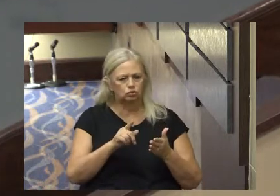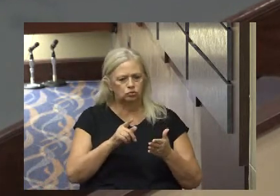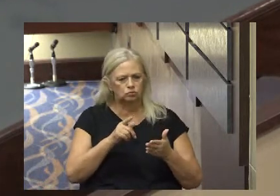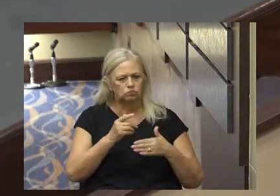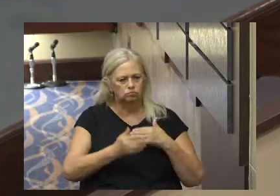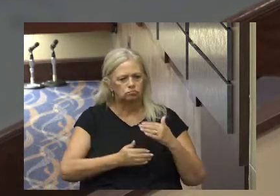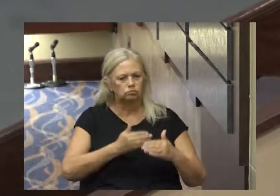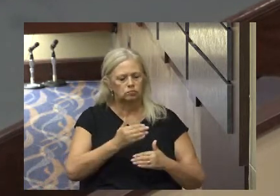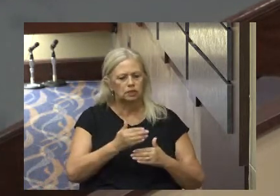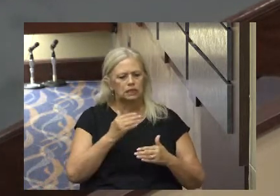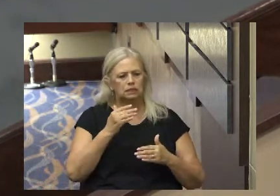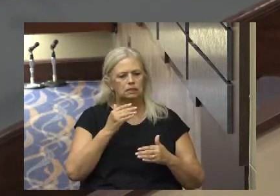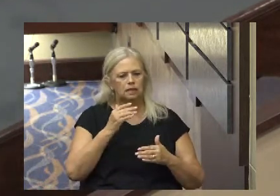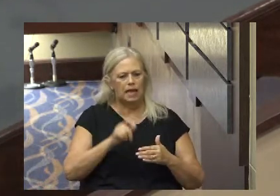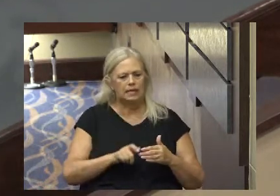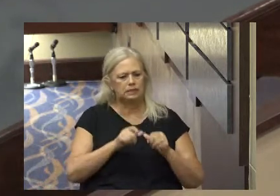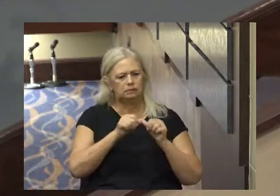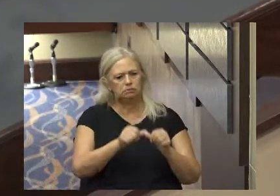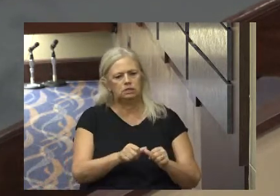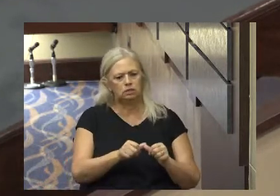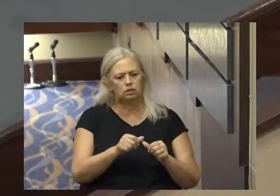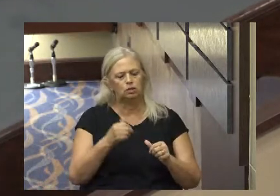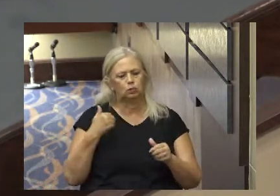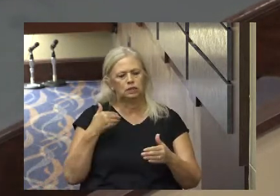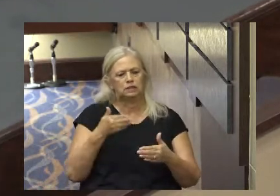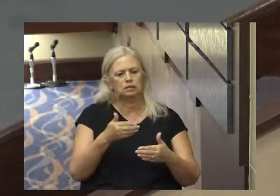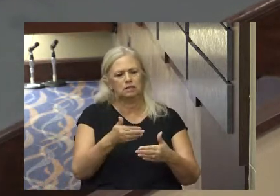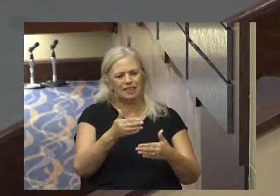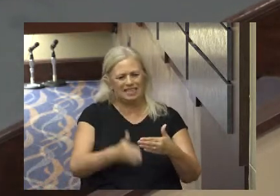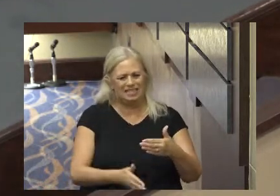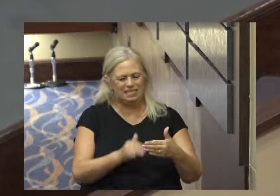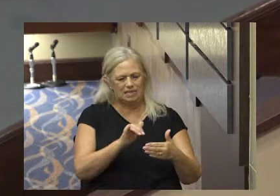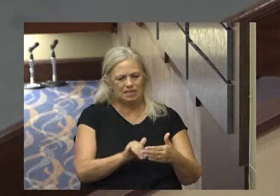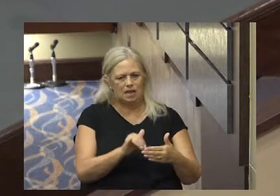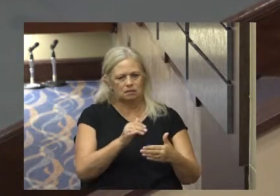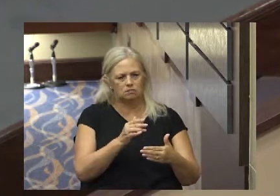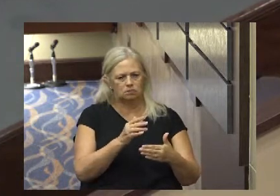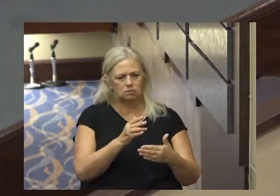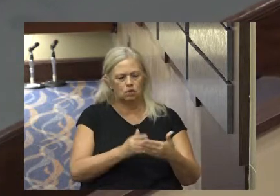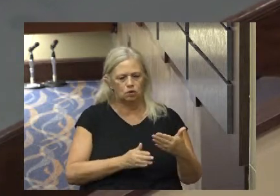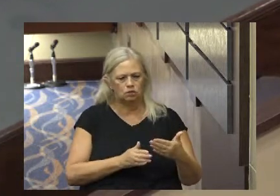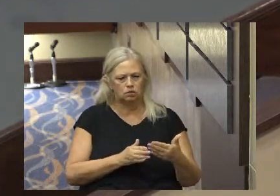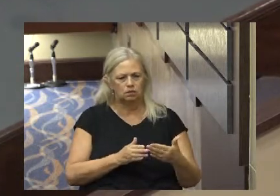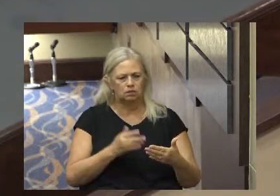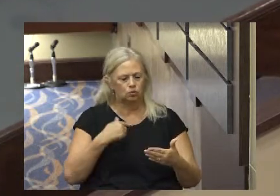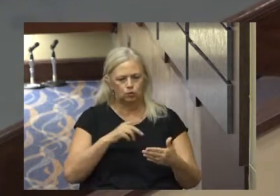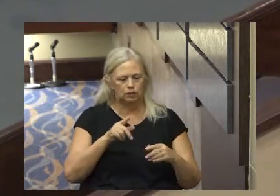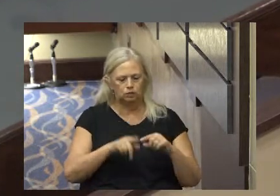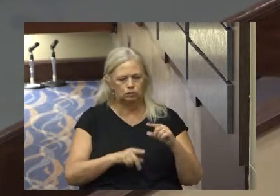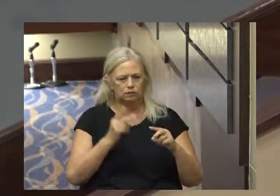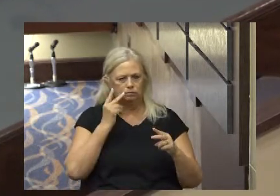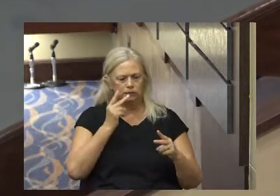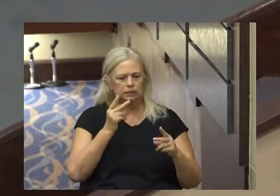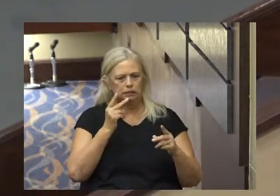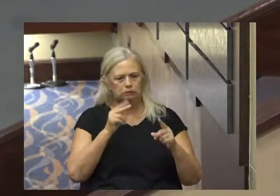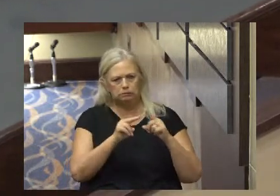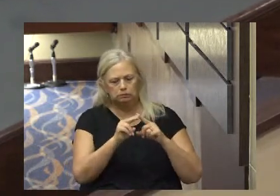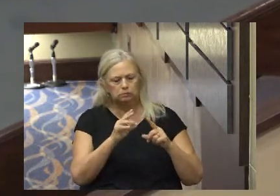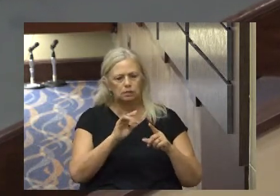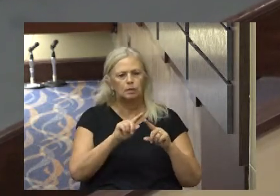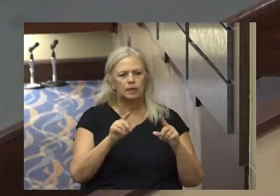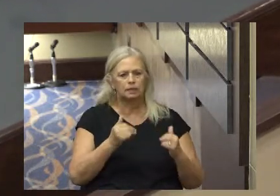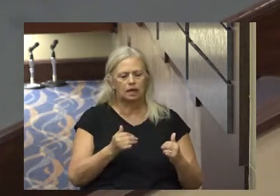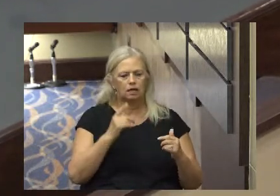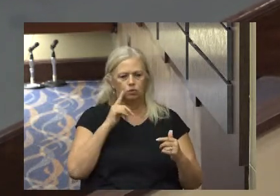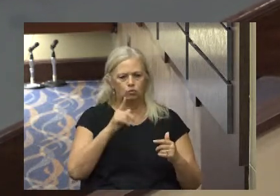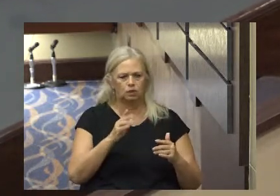are nearing the end of that. So hidden progress has been made throughout that we just couldn't see, but we're to that point now where it's the curation